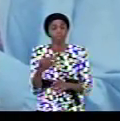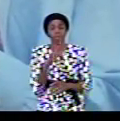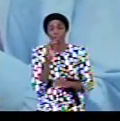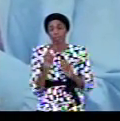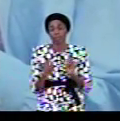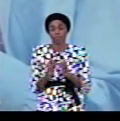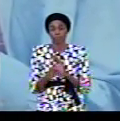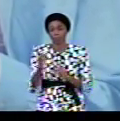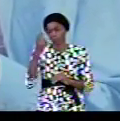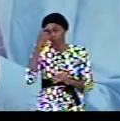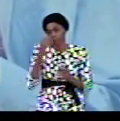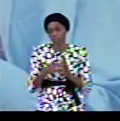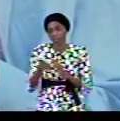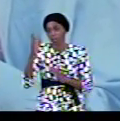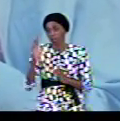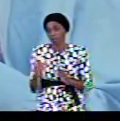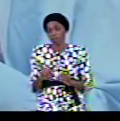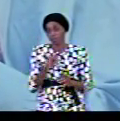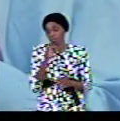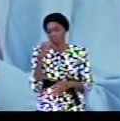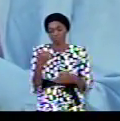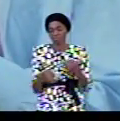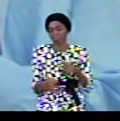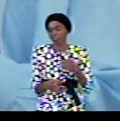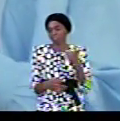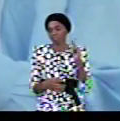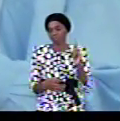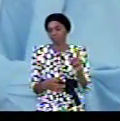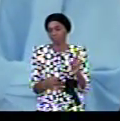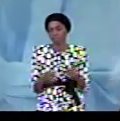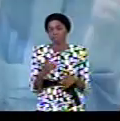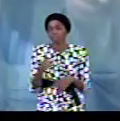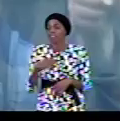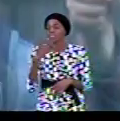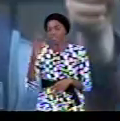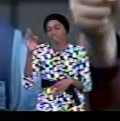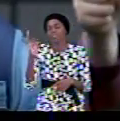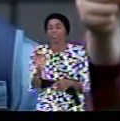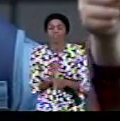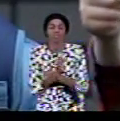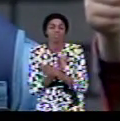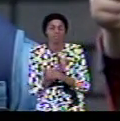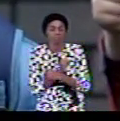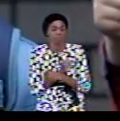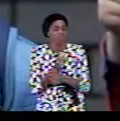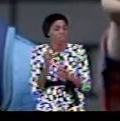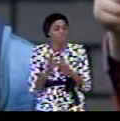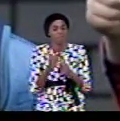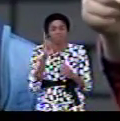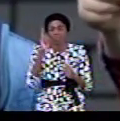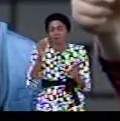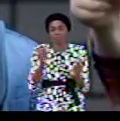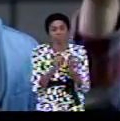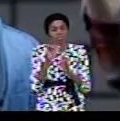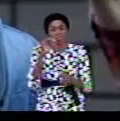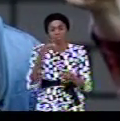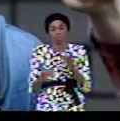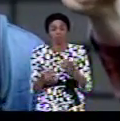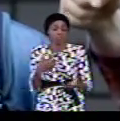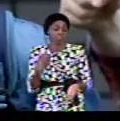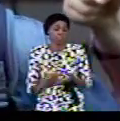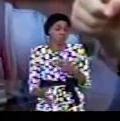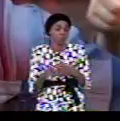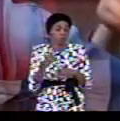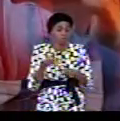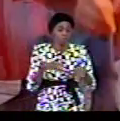that God will not judge anyone. They say God loves them unconditionally, that whether they do